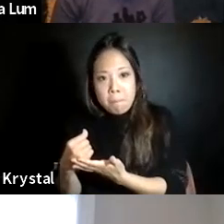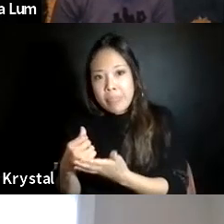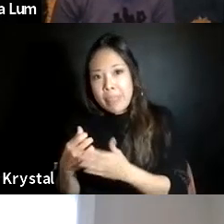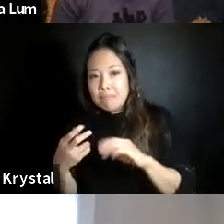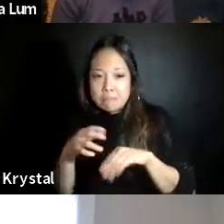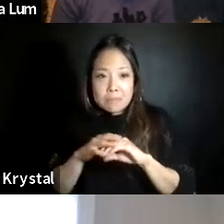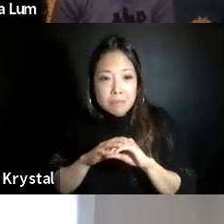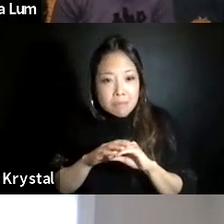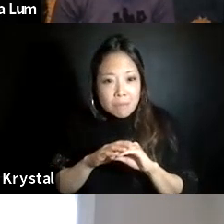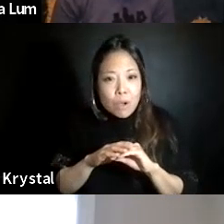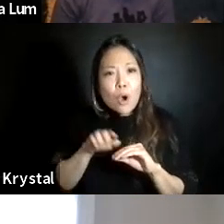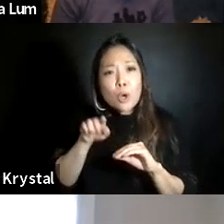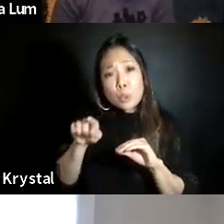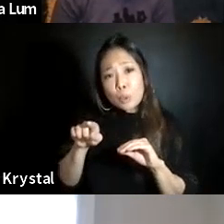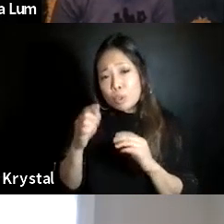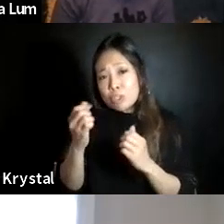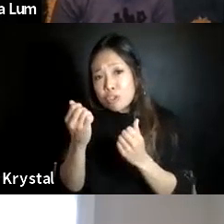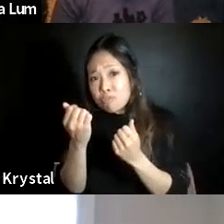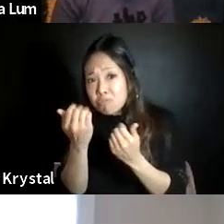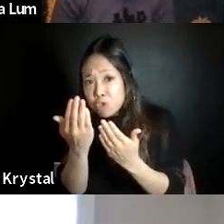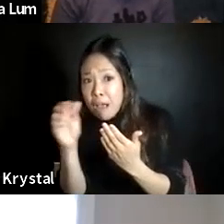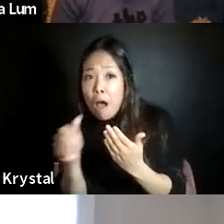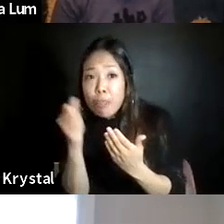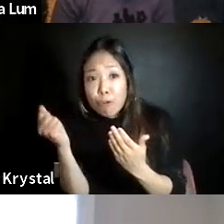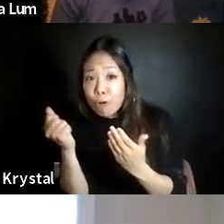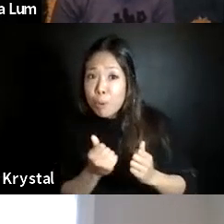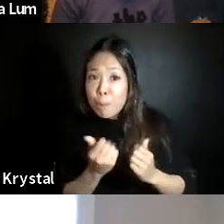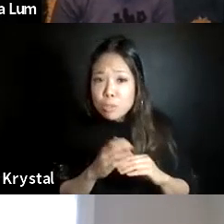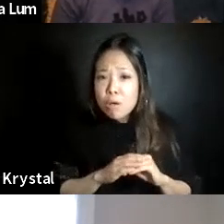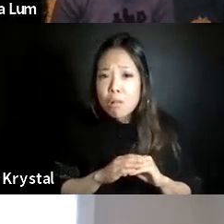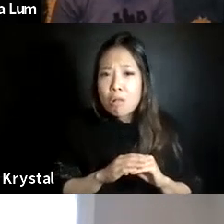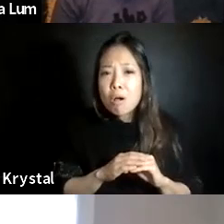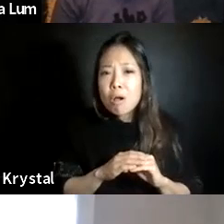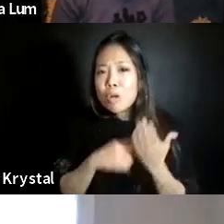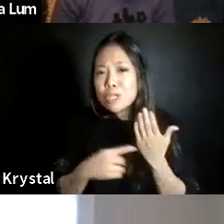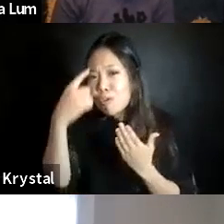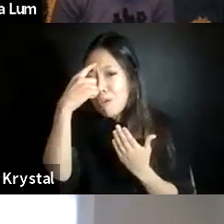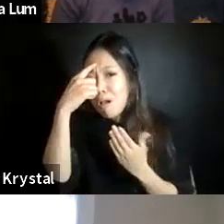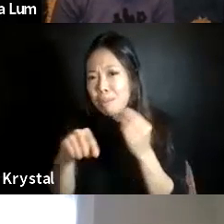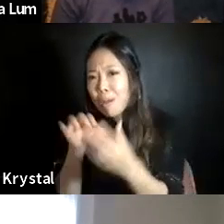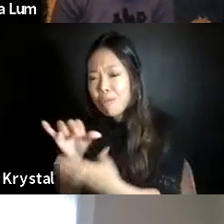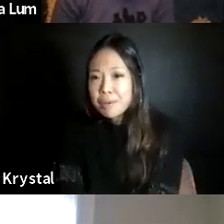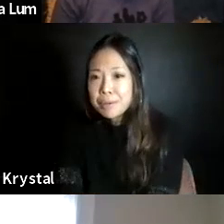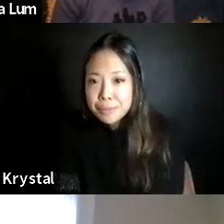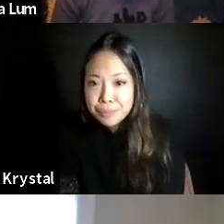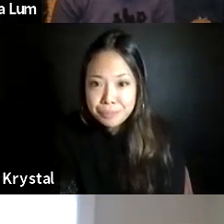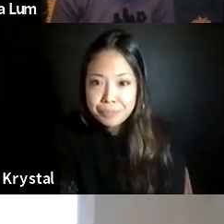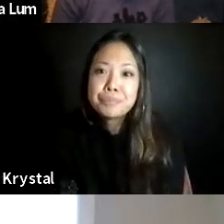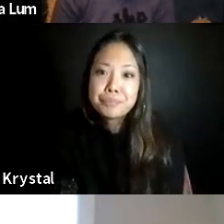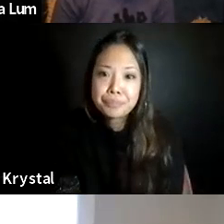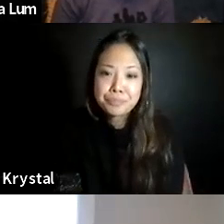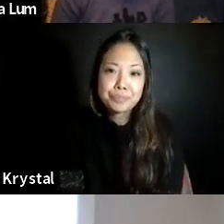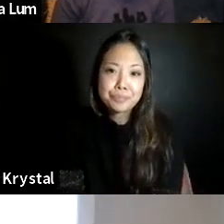the others, I'm all ears and would love to know, what's on your mind. Thank you, Mr. Kreger. I